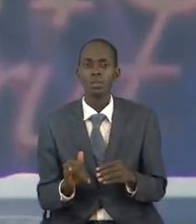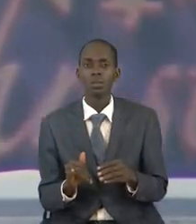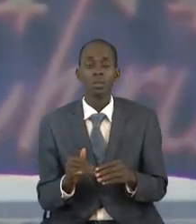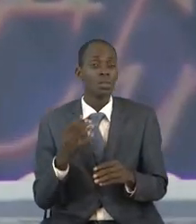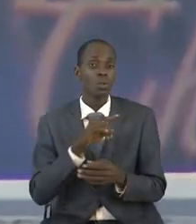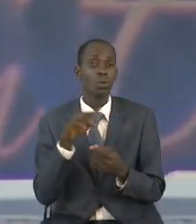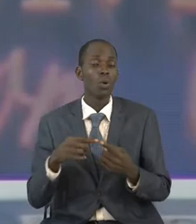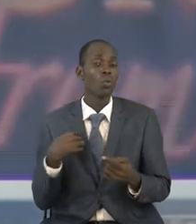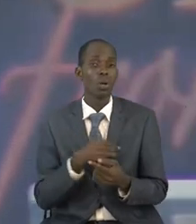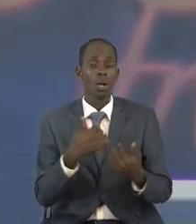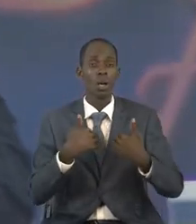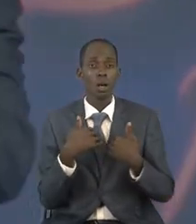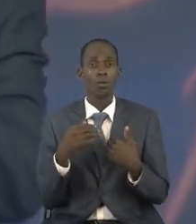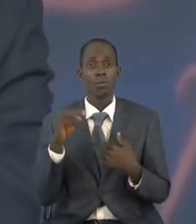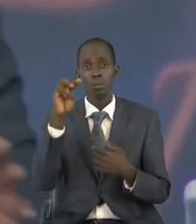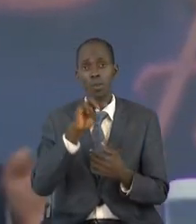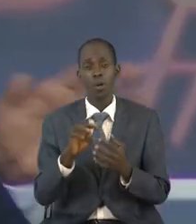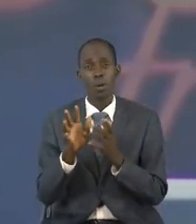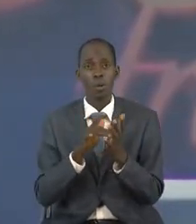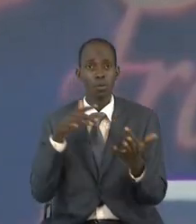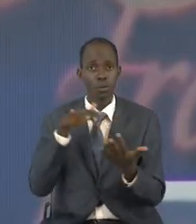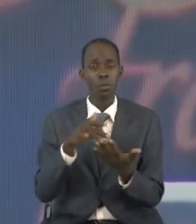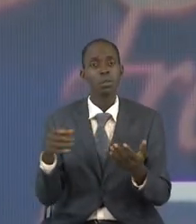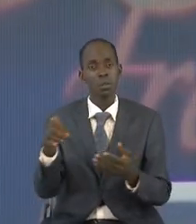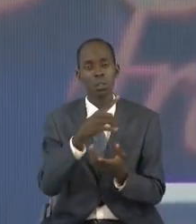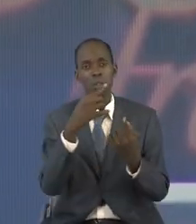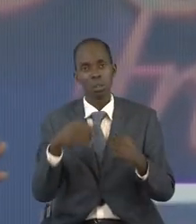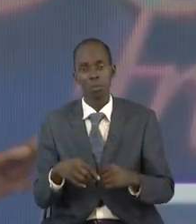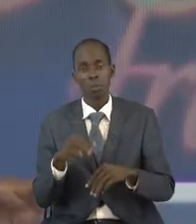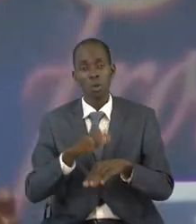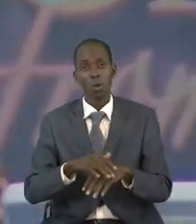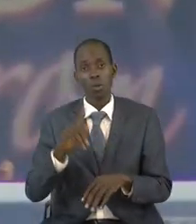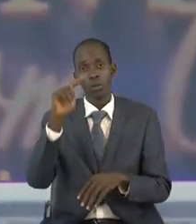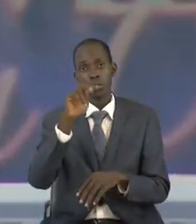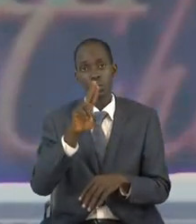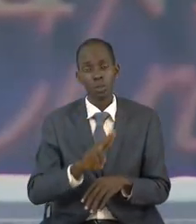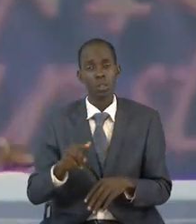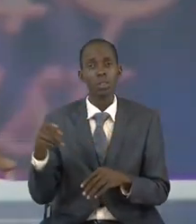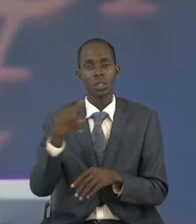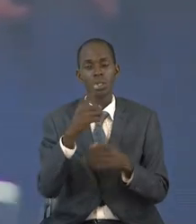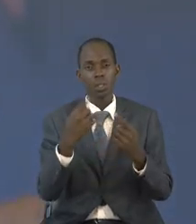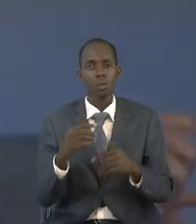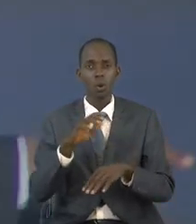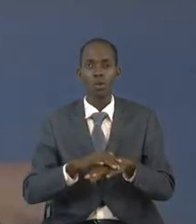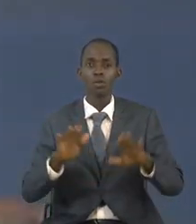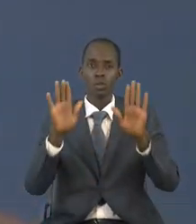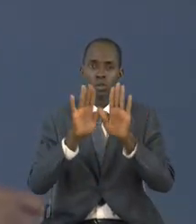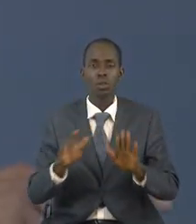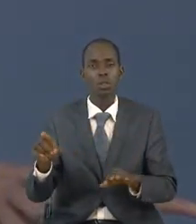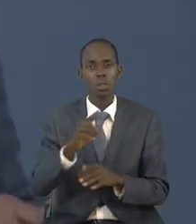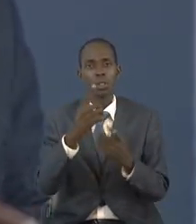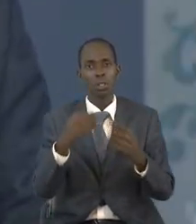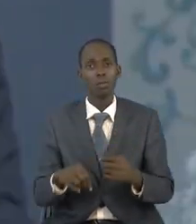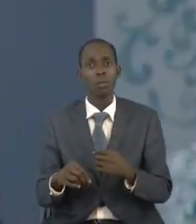come. Thursday, they come. Sunday, They come, after they leave